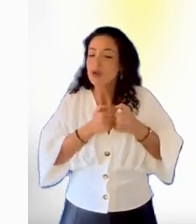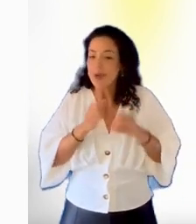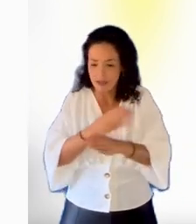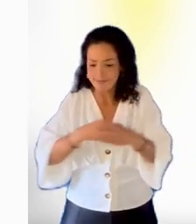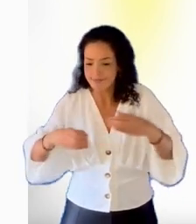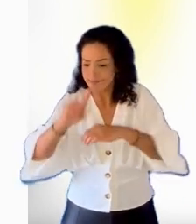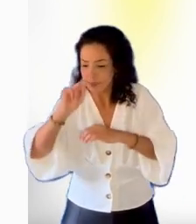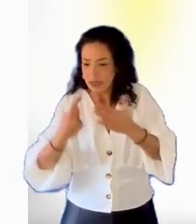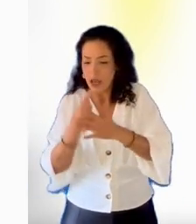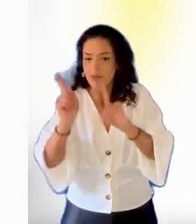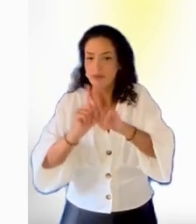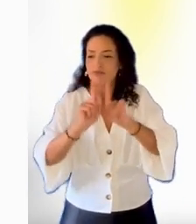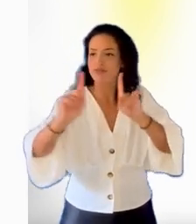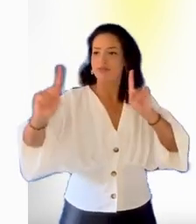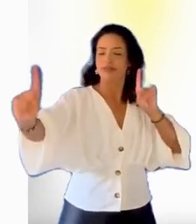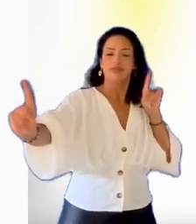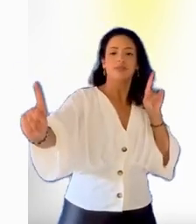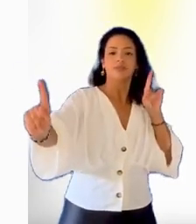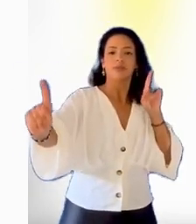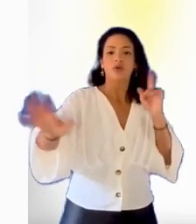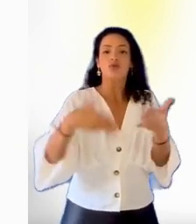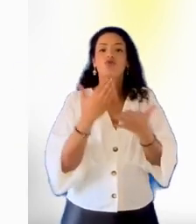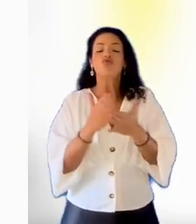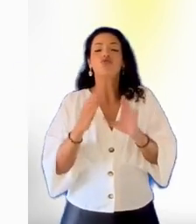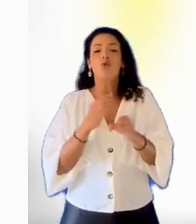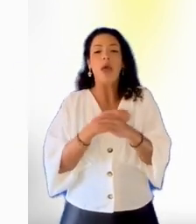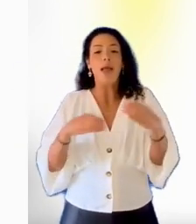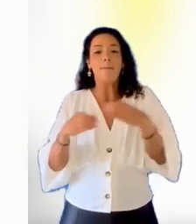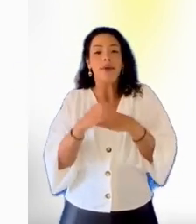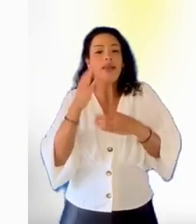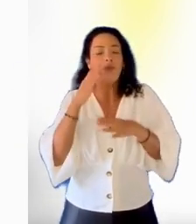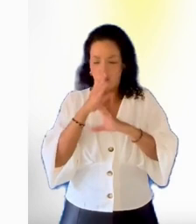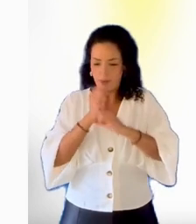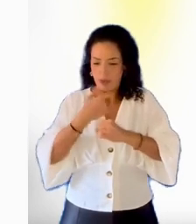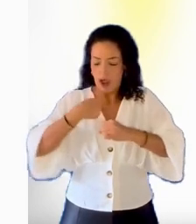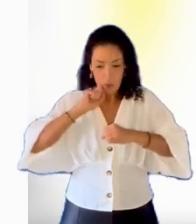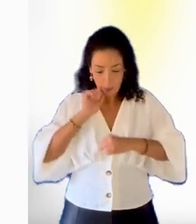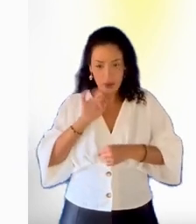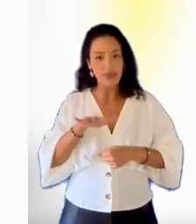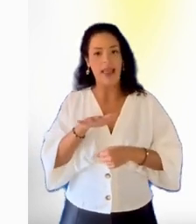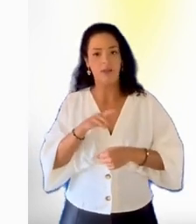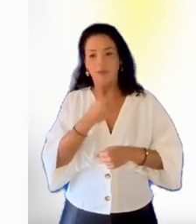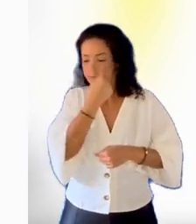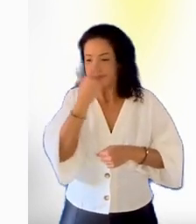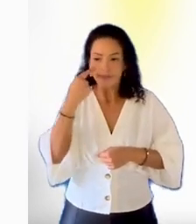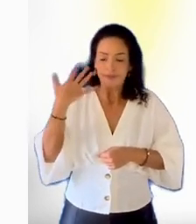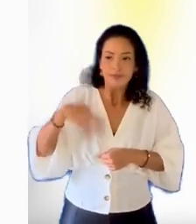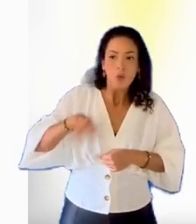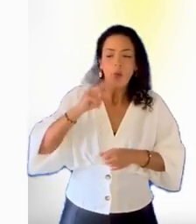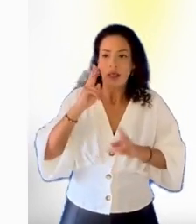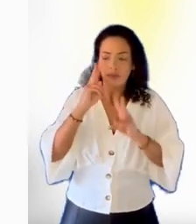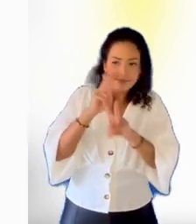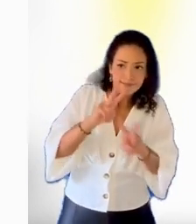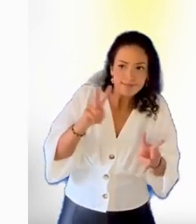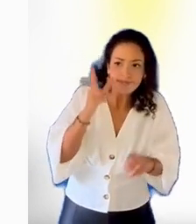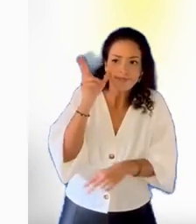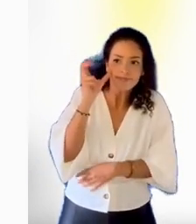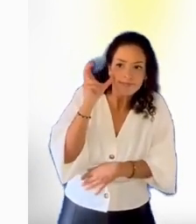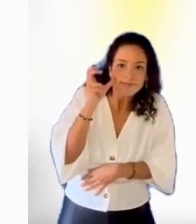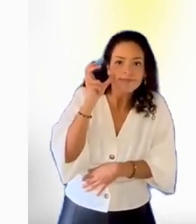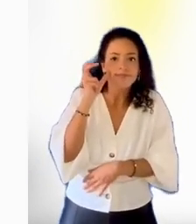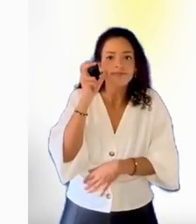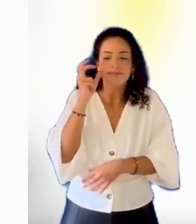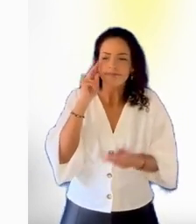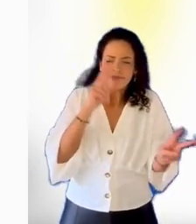cannot occur at a distance, and is only true empathy when we make a commitment to be present and to bear witness through listening and hearing, seeing